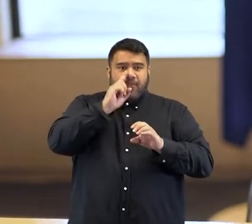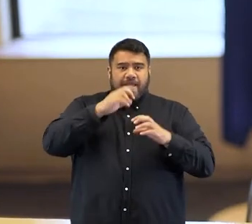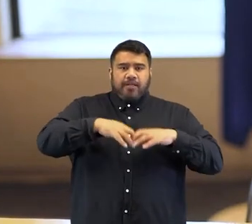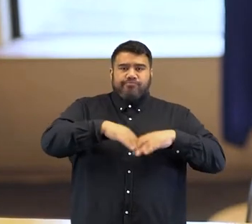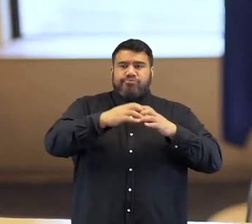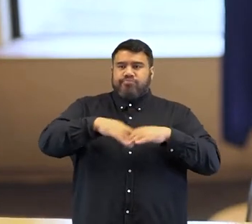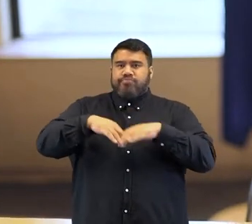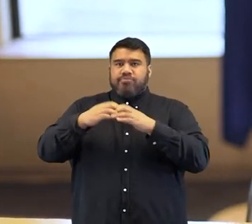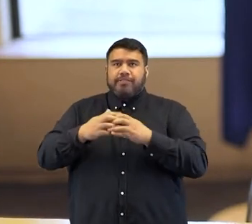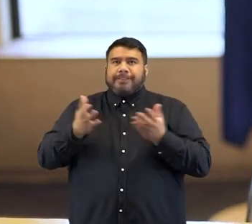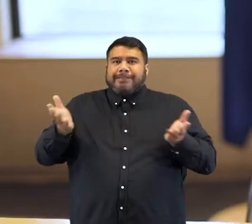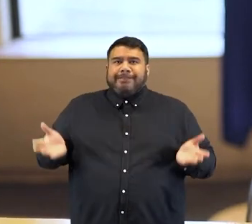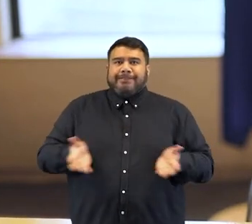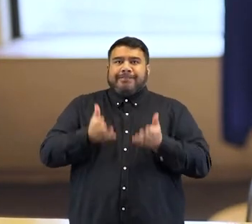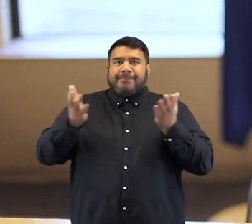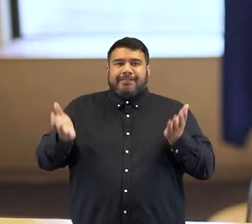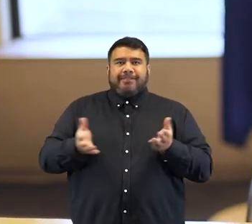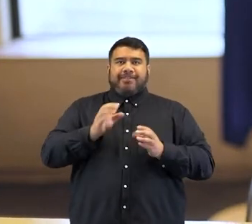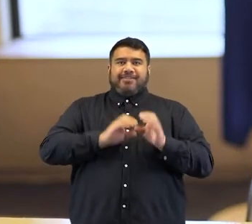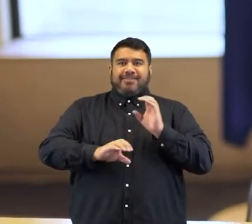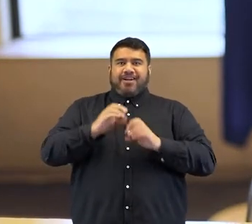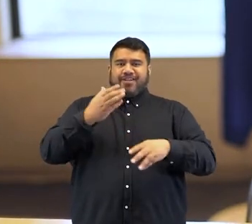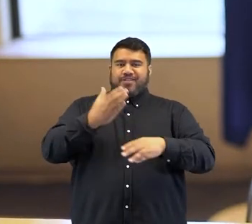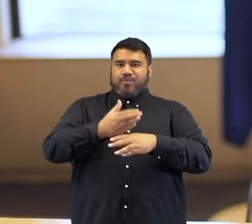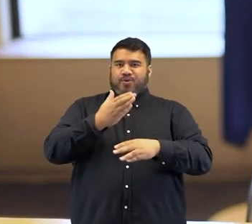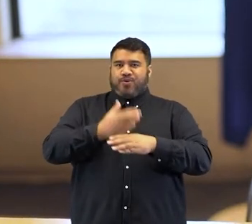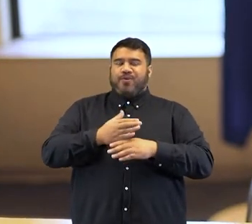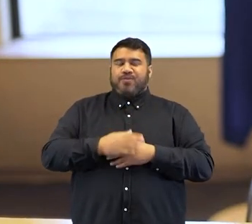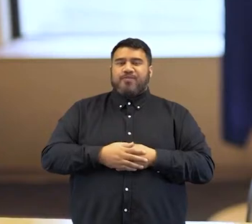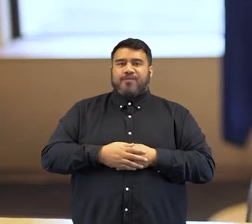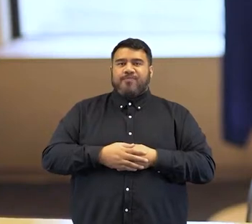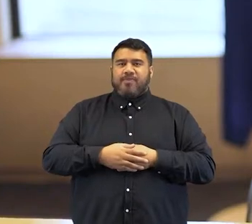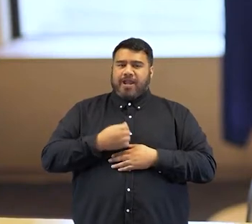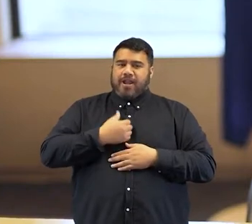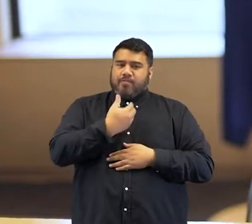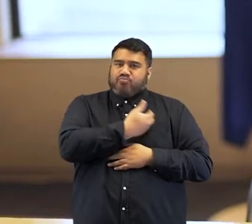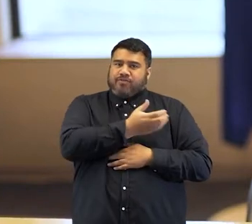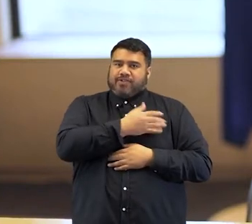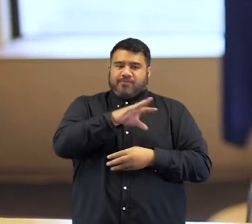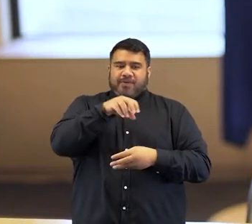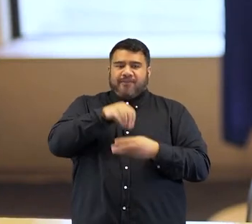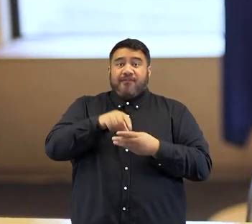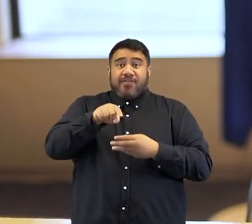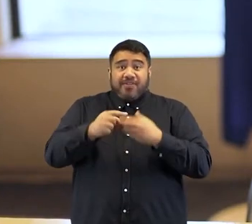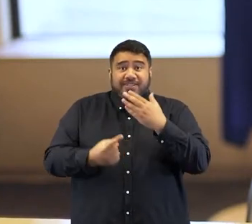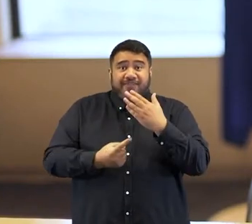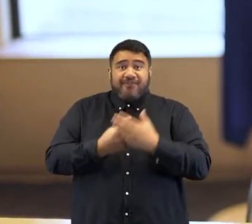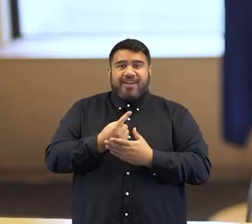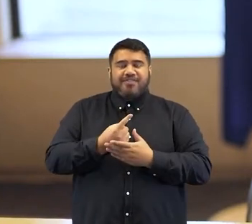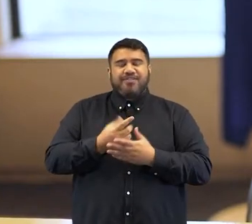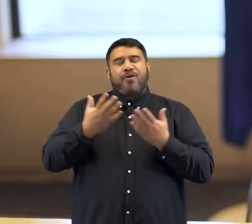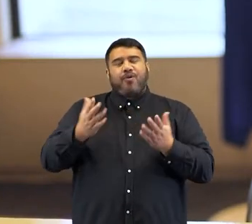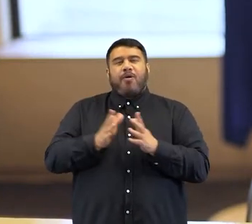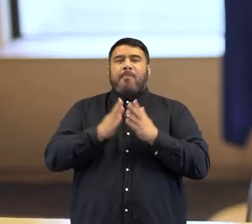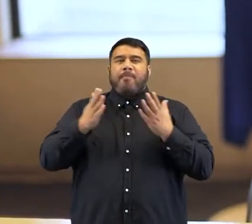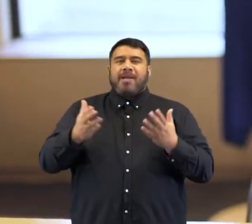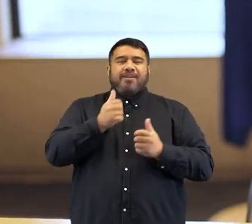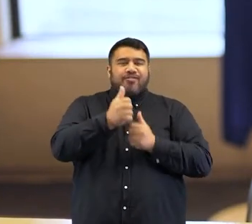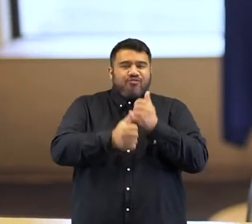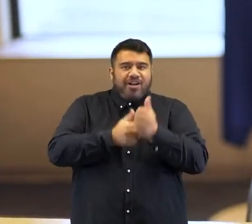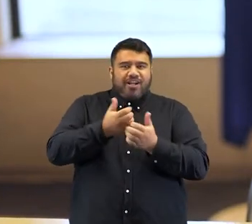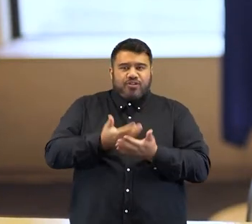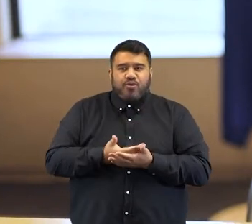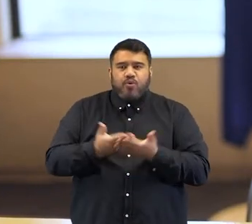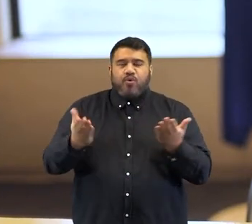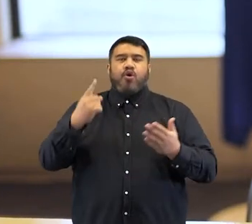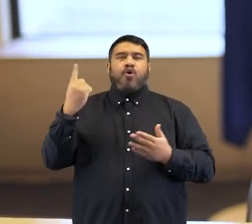contributing to a quality science system by promoting and rewarding science excellence. It's a privilege to be part of the event, and